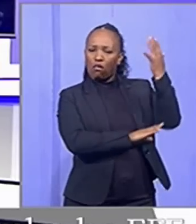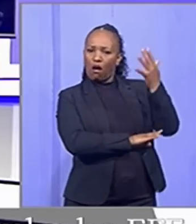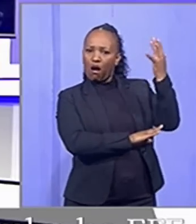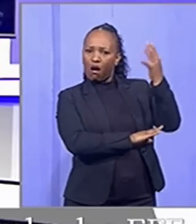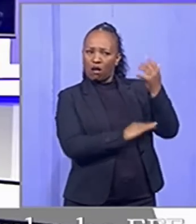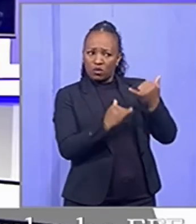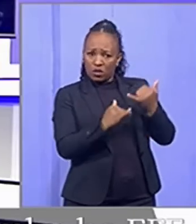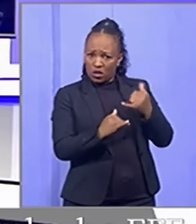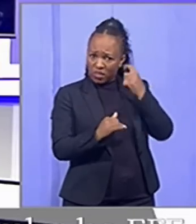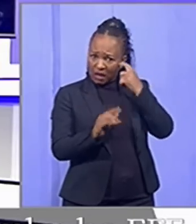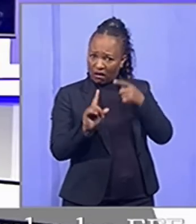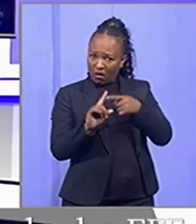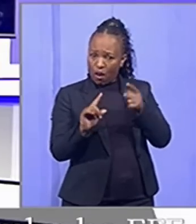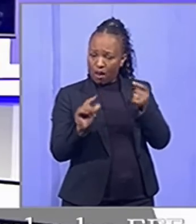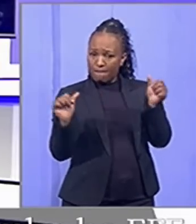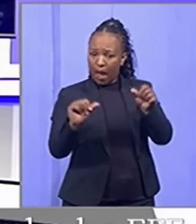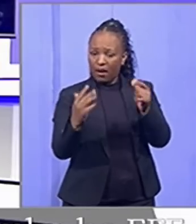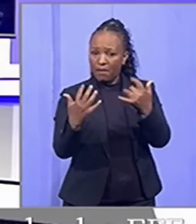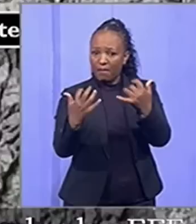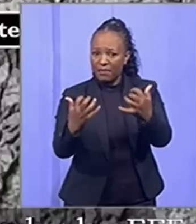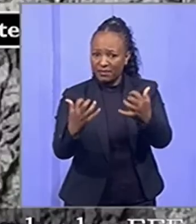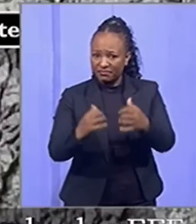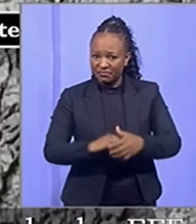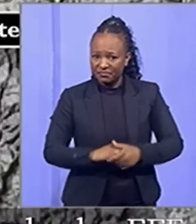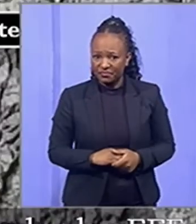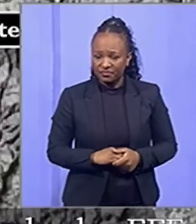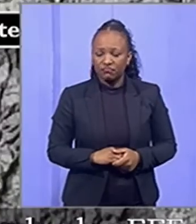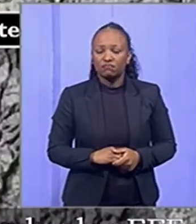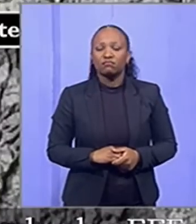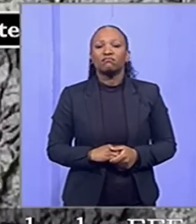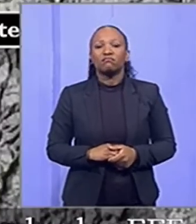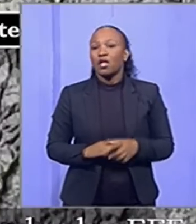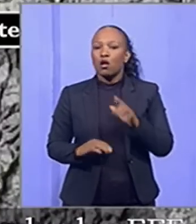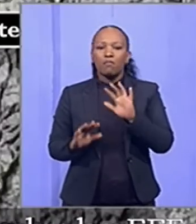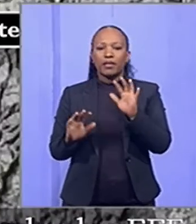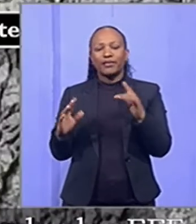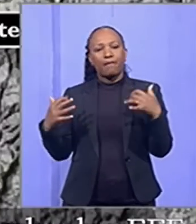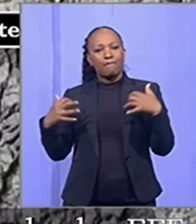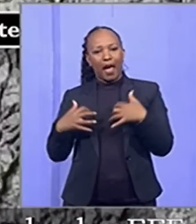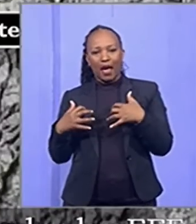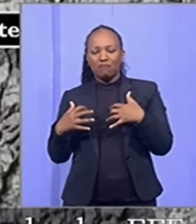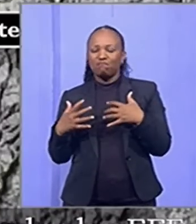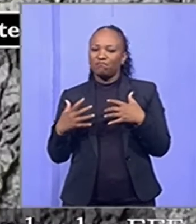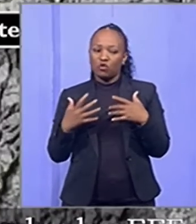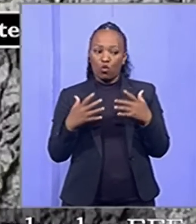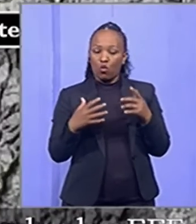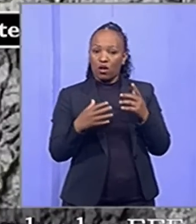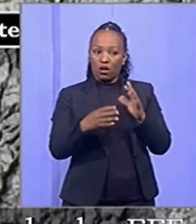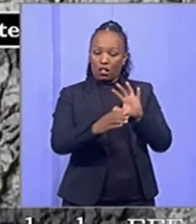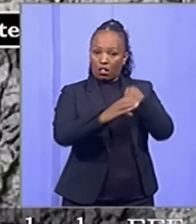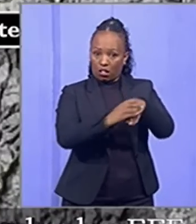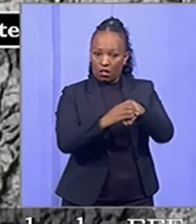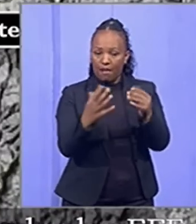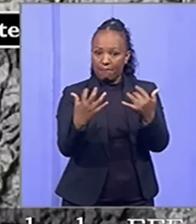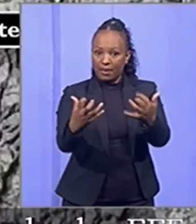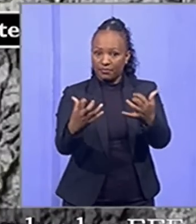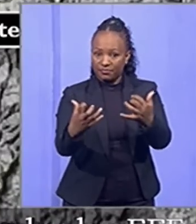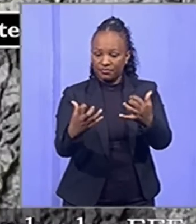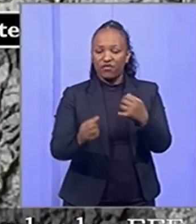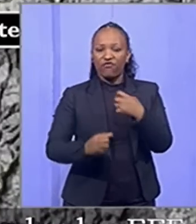jeno re se makalle hore ha re se re bona a le parlamenteng obane ho ya ka nna hangata